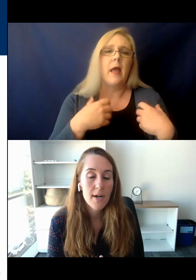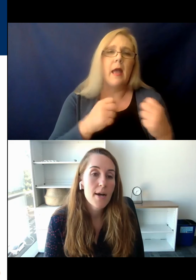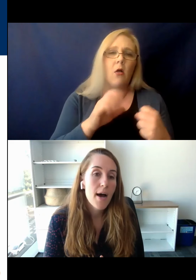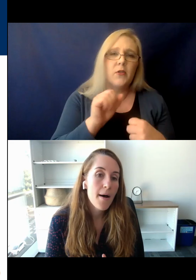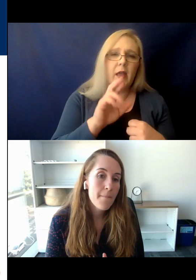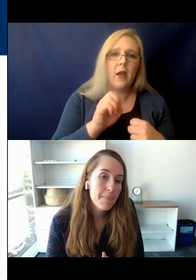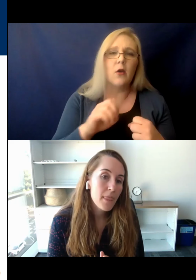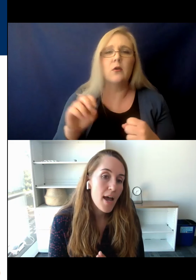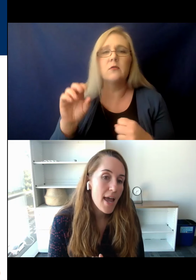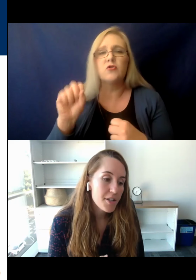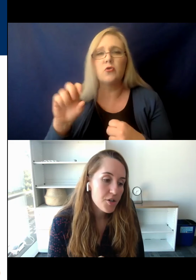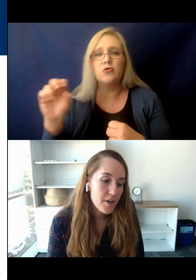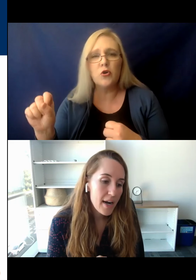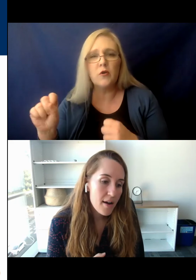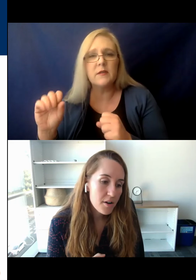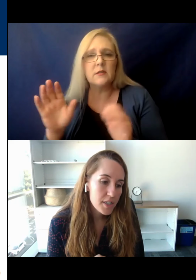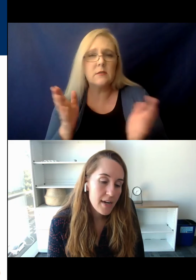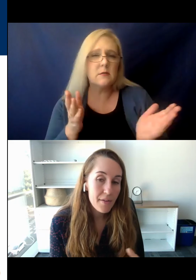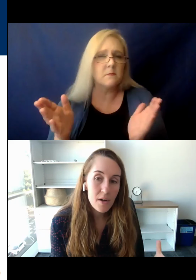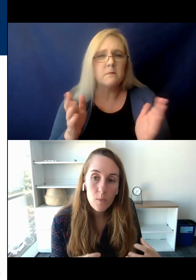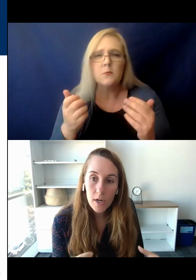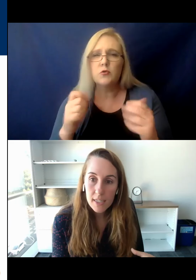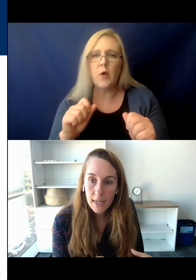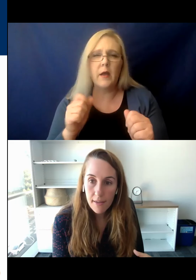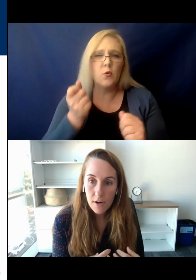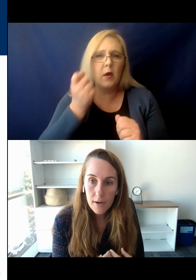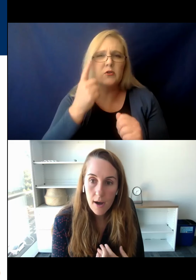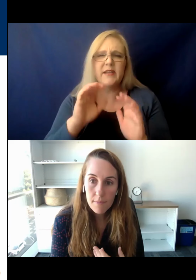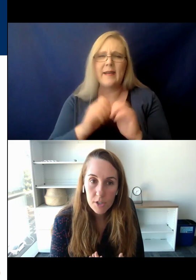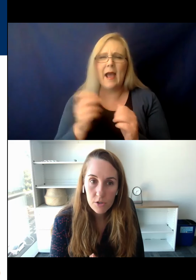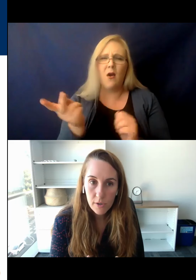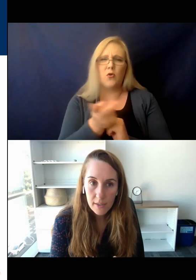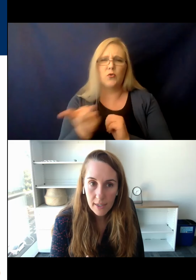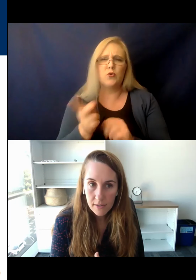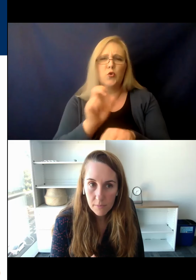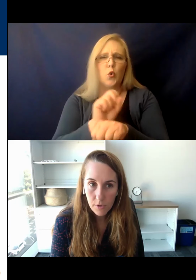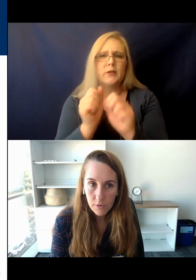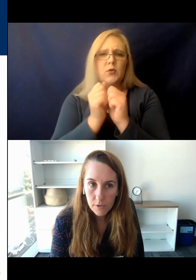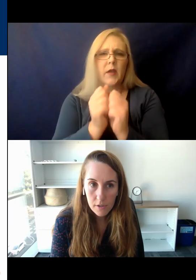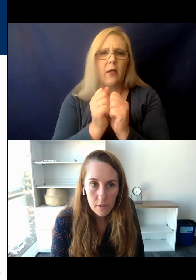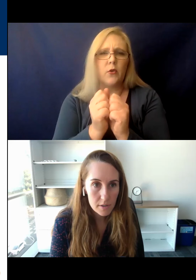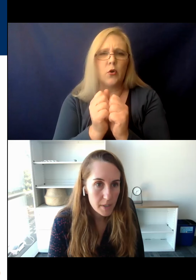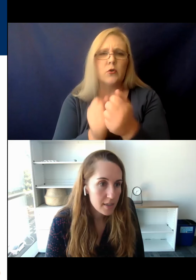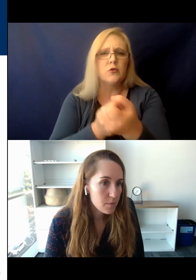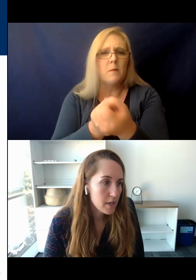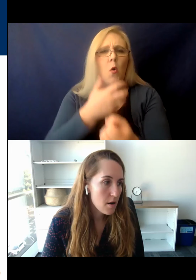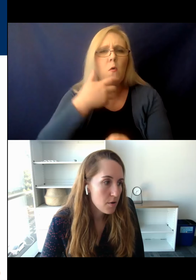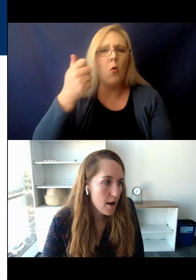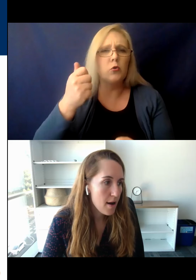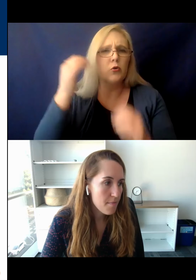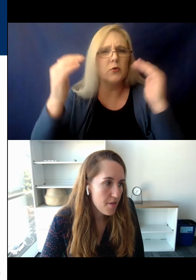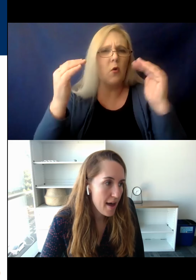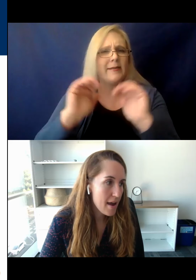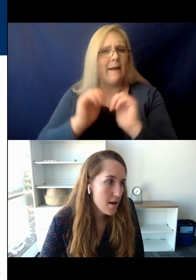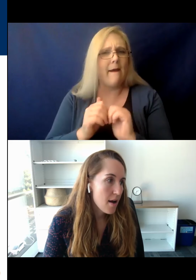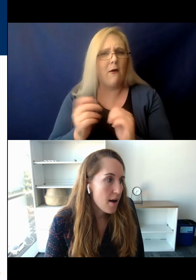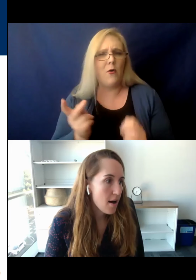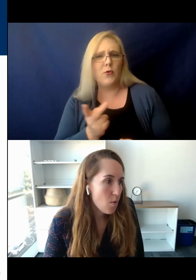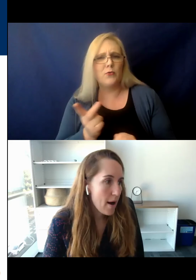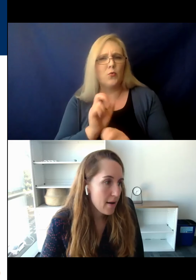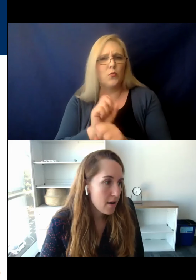sector to try to understand how they were working together to jointly support older adults, because we know